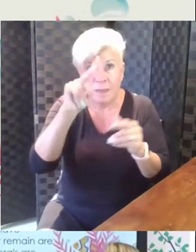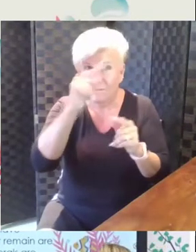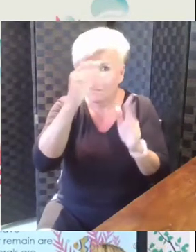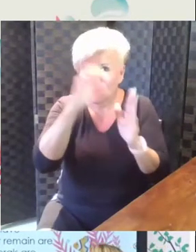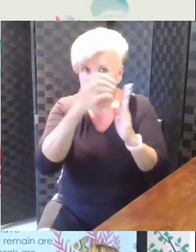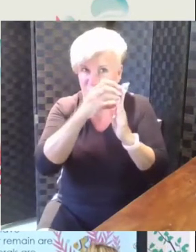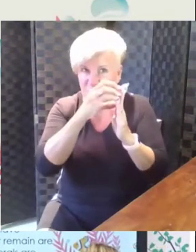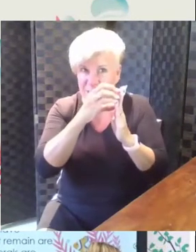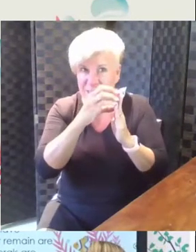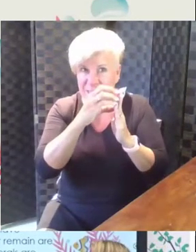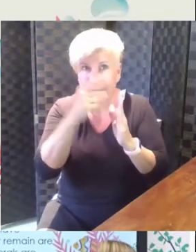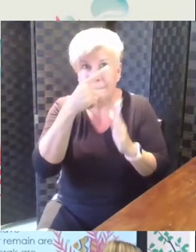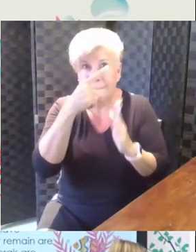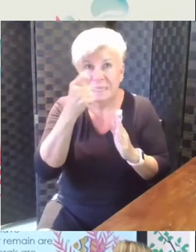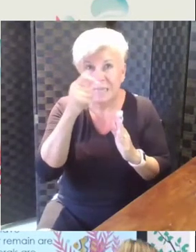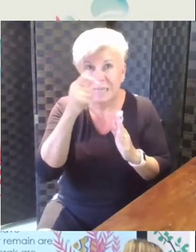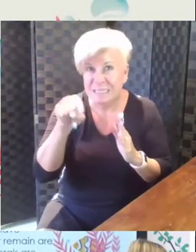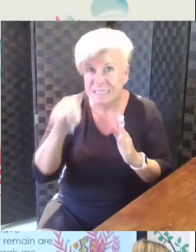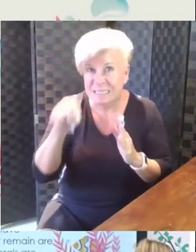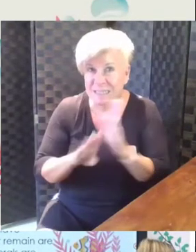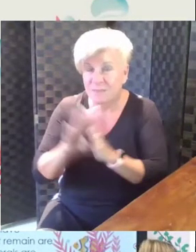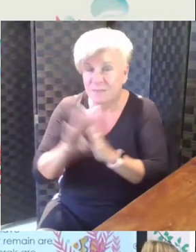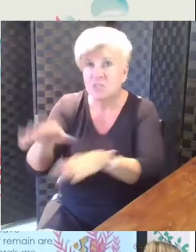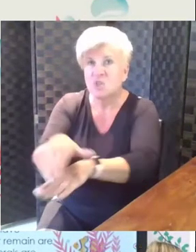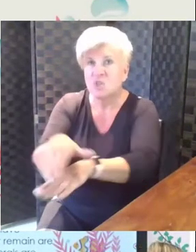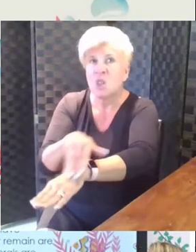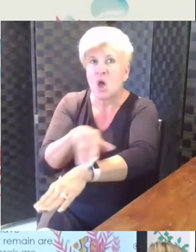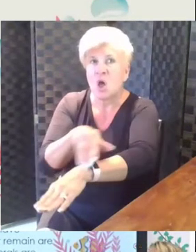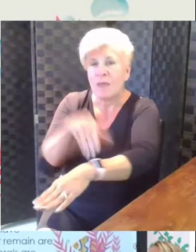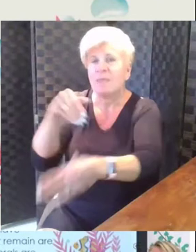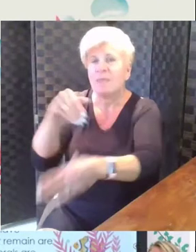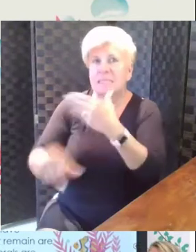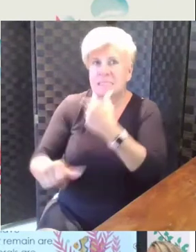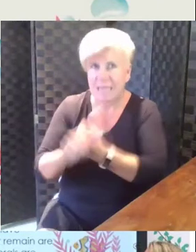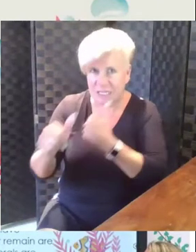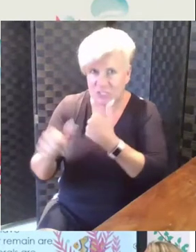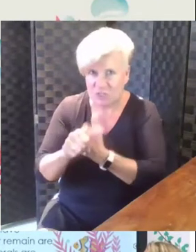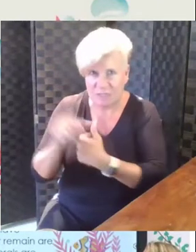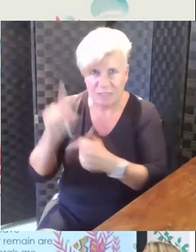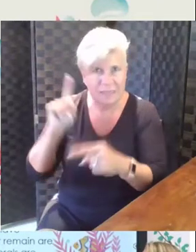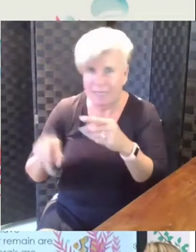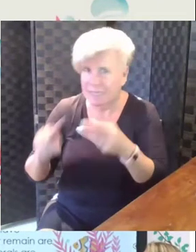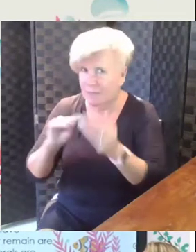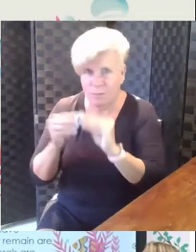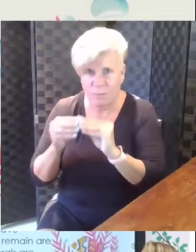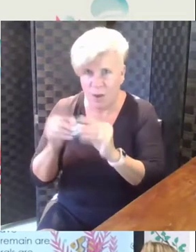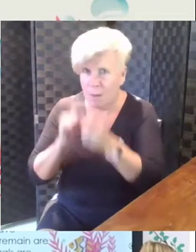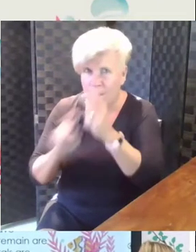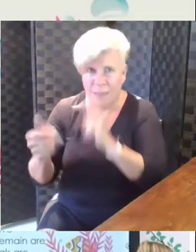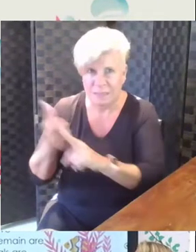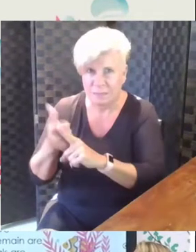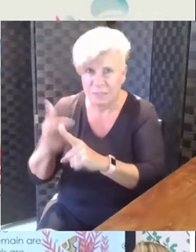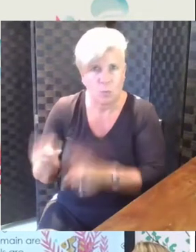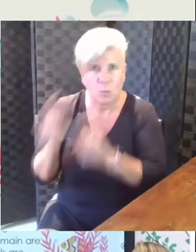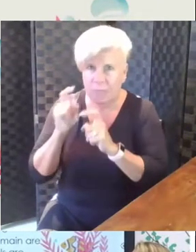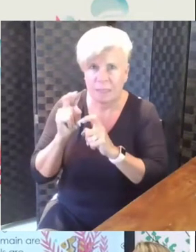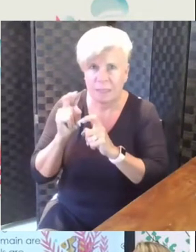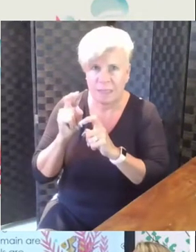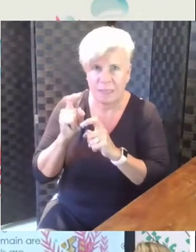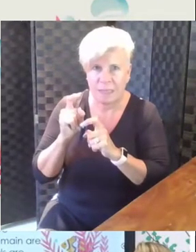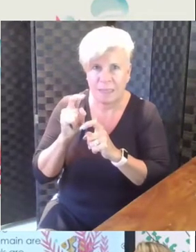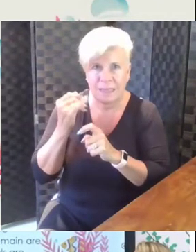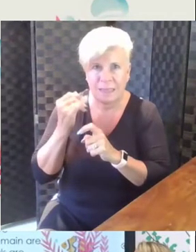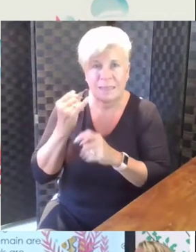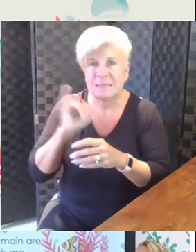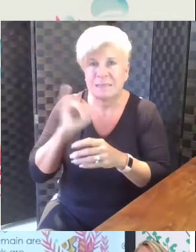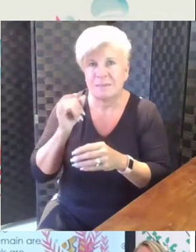first paragraph, it says because coral reefs develop so slowly, they are in danger. They can't repair or replace themselves as